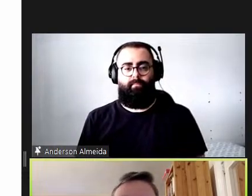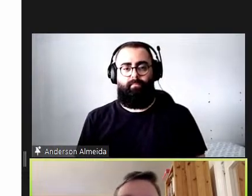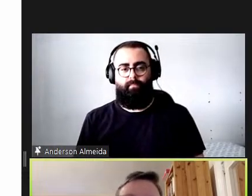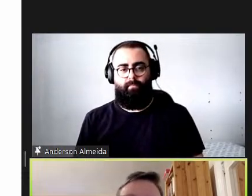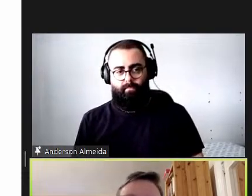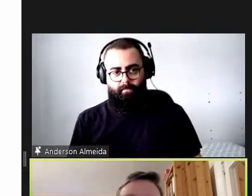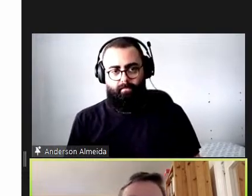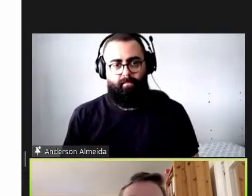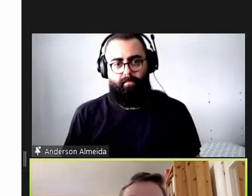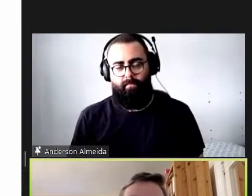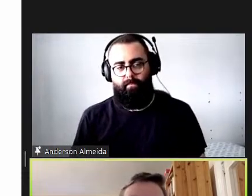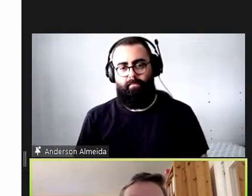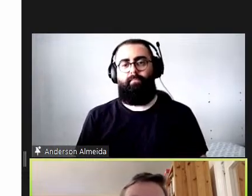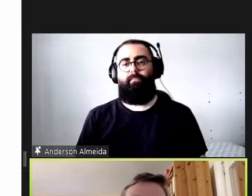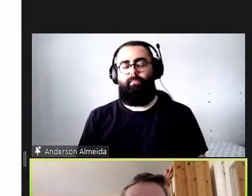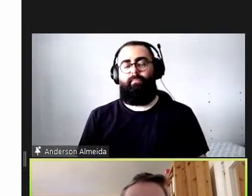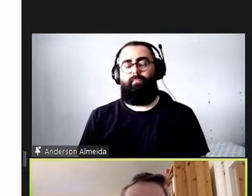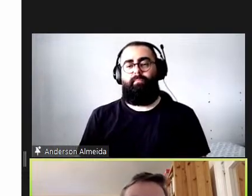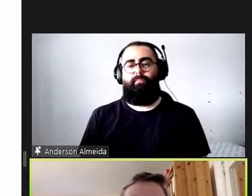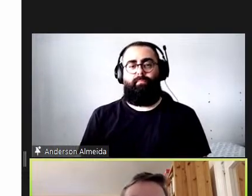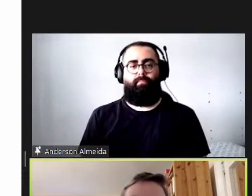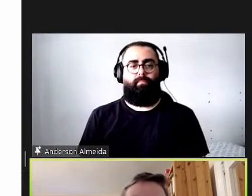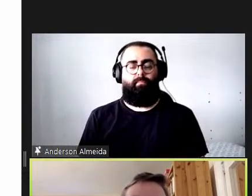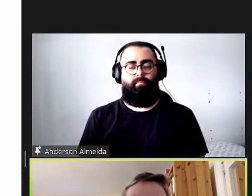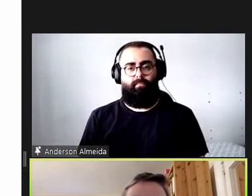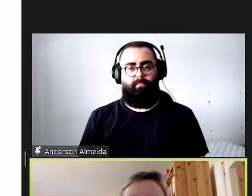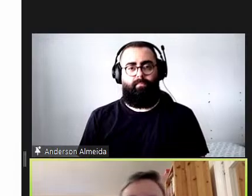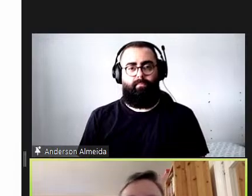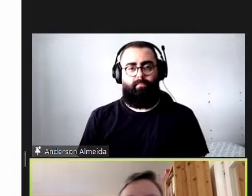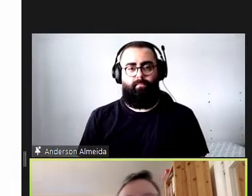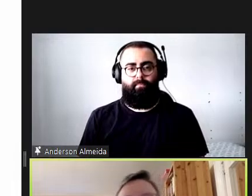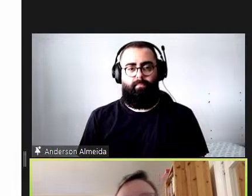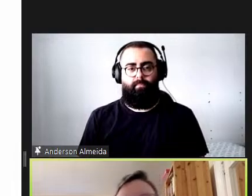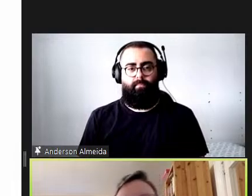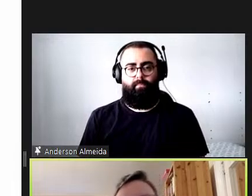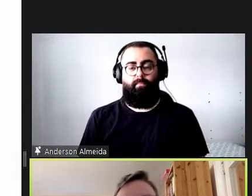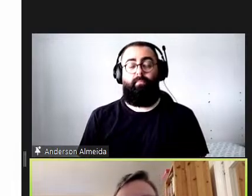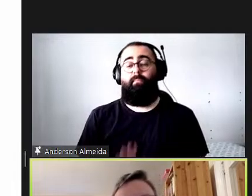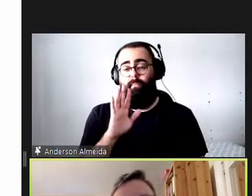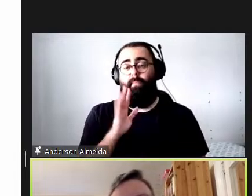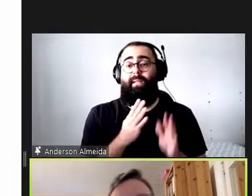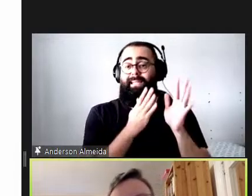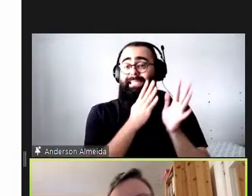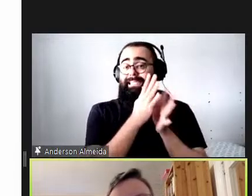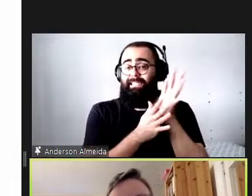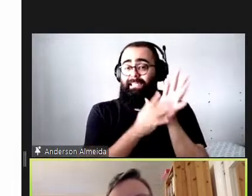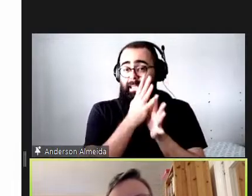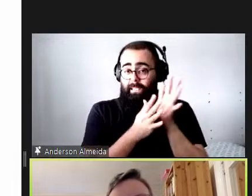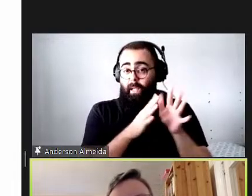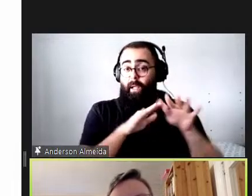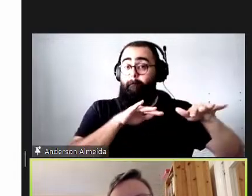So going back to the idea of sign movement,